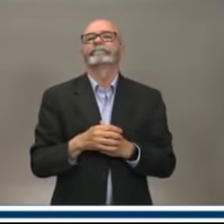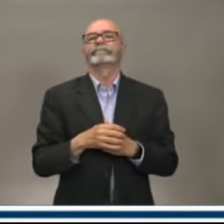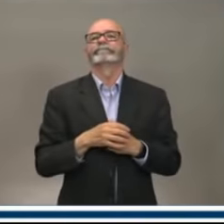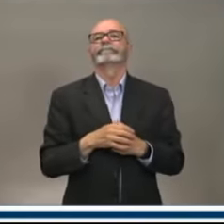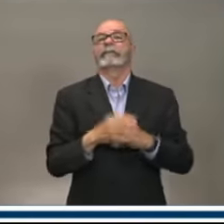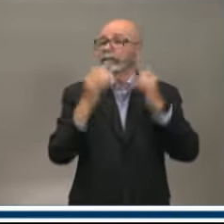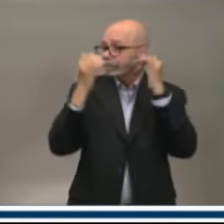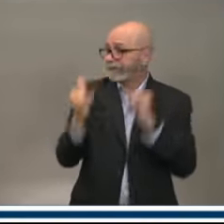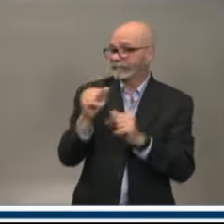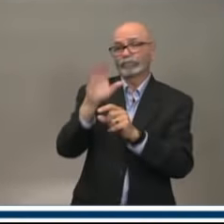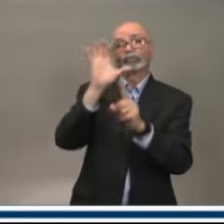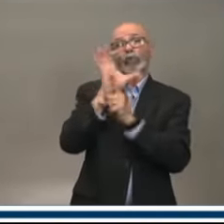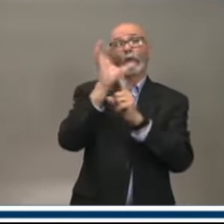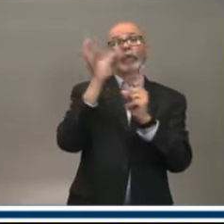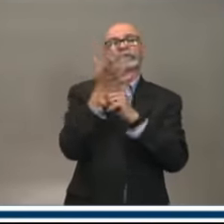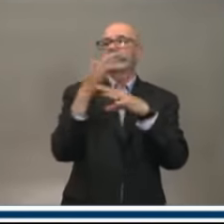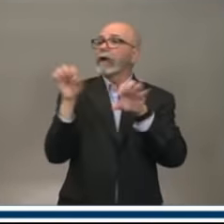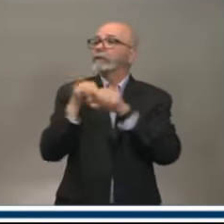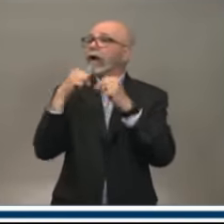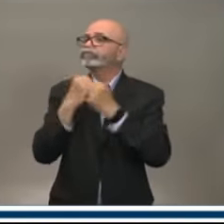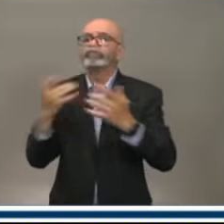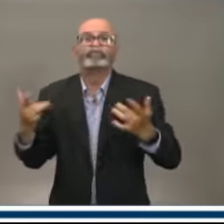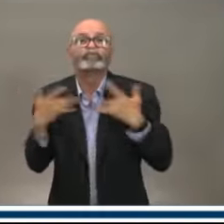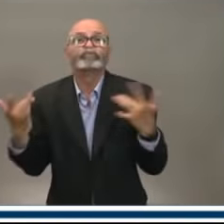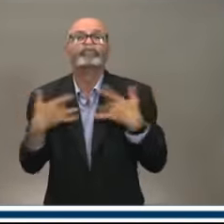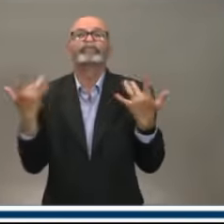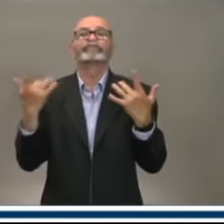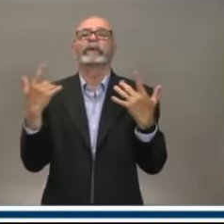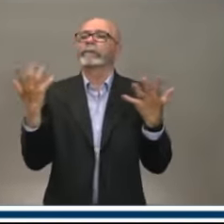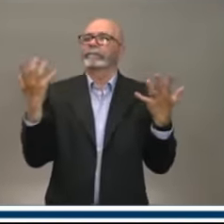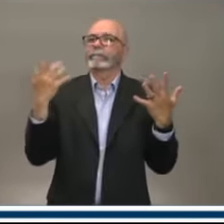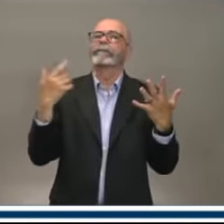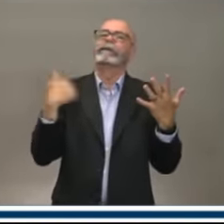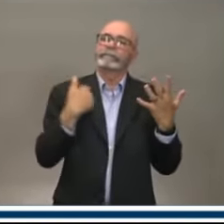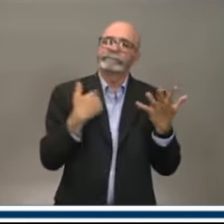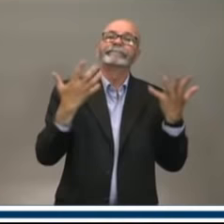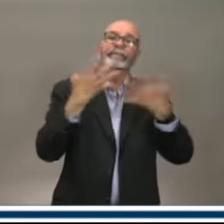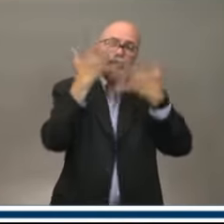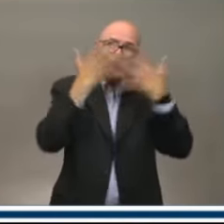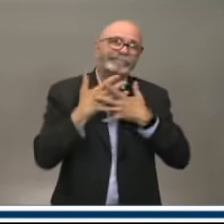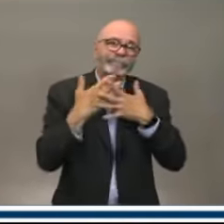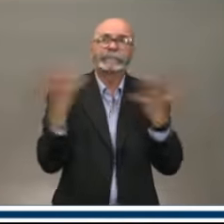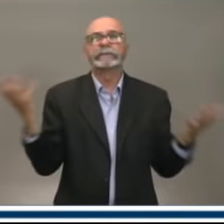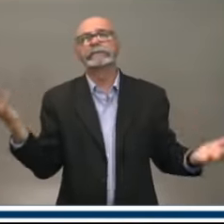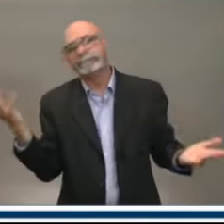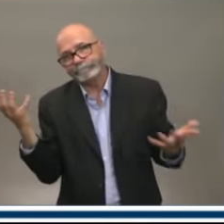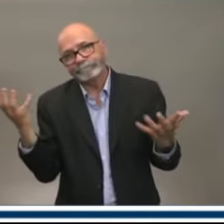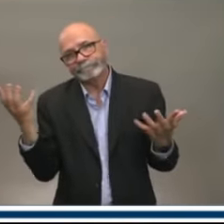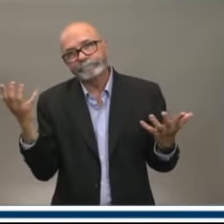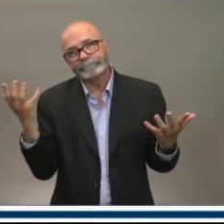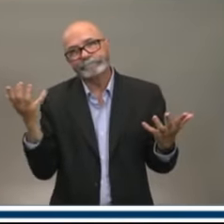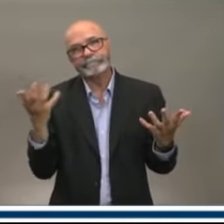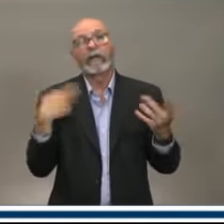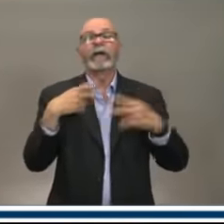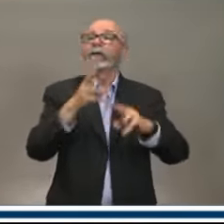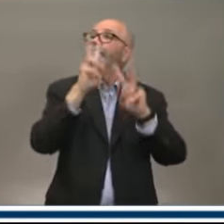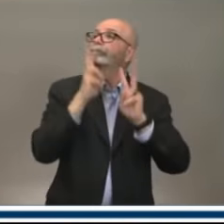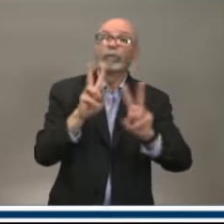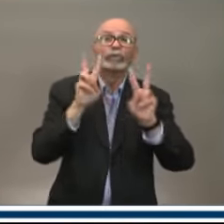happen. We've certainly had the need for, unfortunately, the need for funerals and memorial services. We've